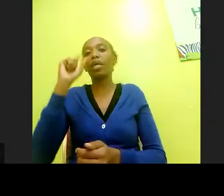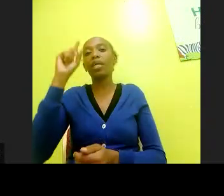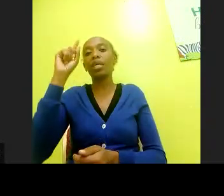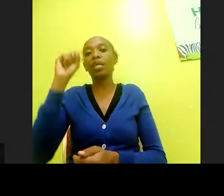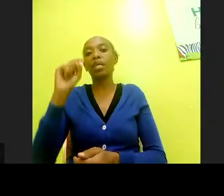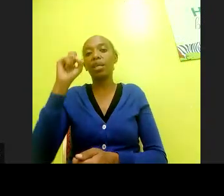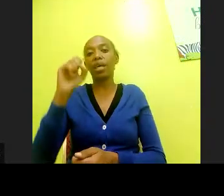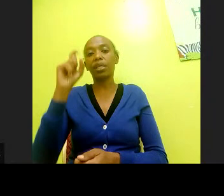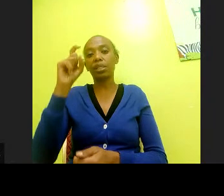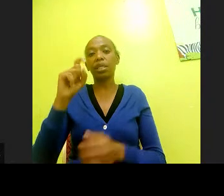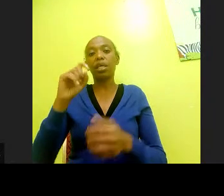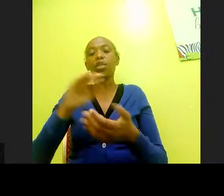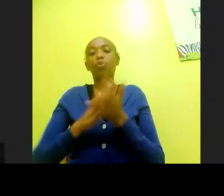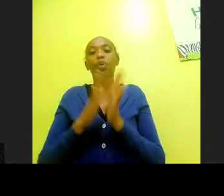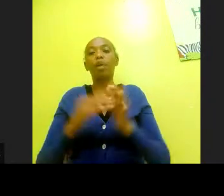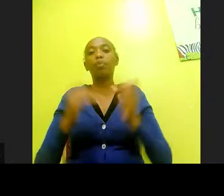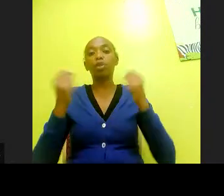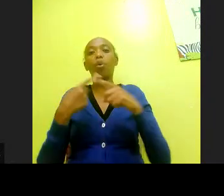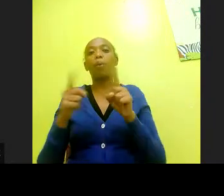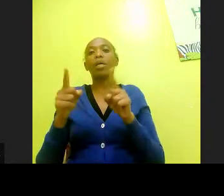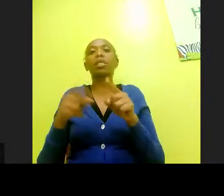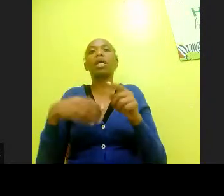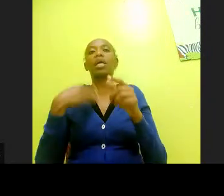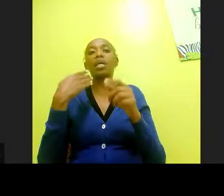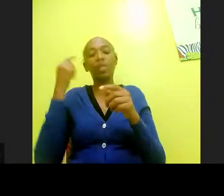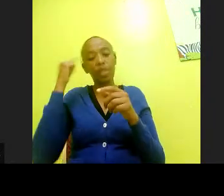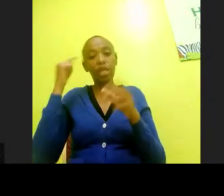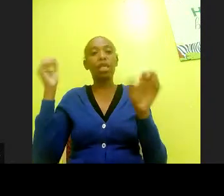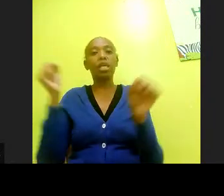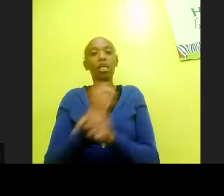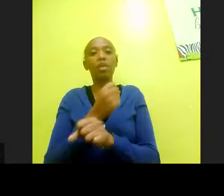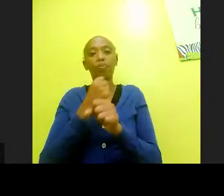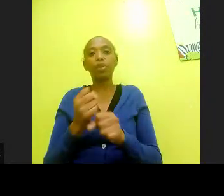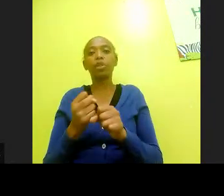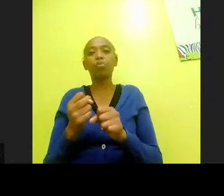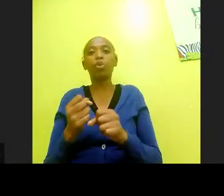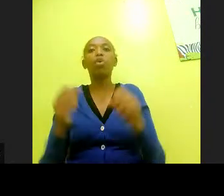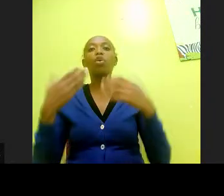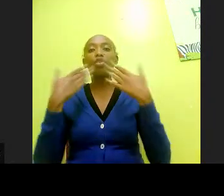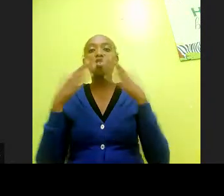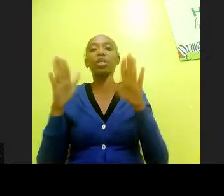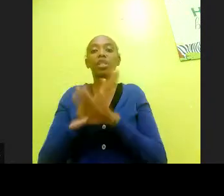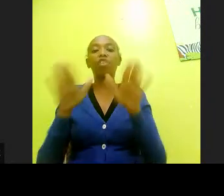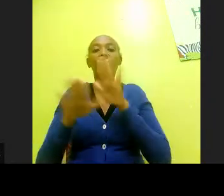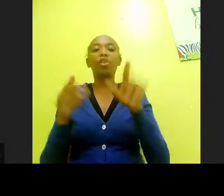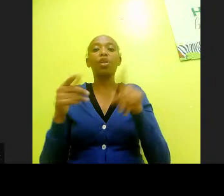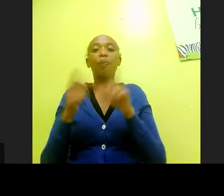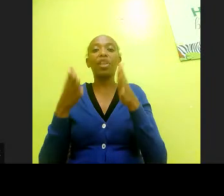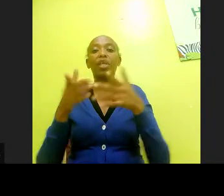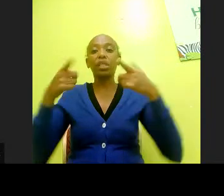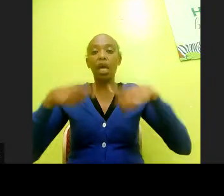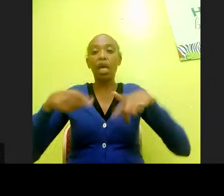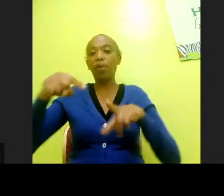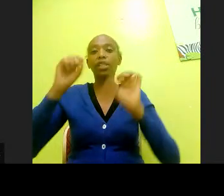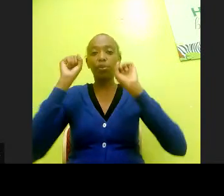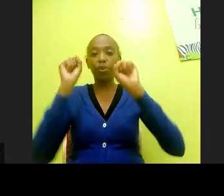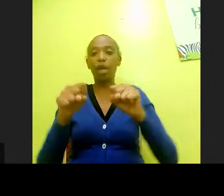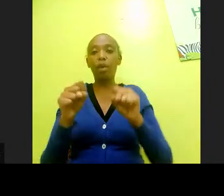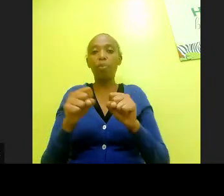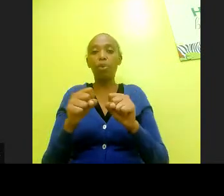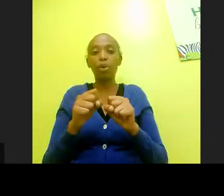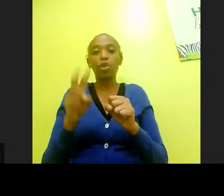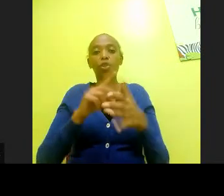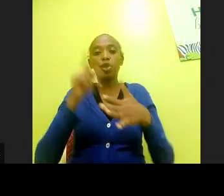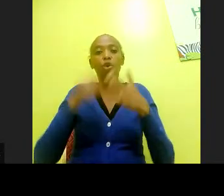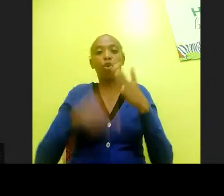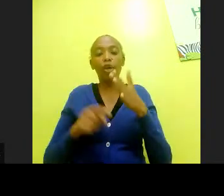concrete. But I guess we can't always cover everything, but this at least allows us to be able to polish on what is already